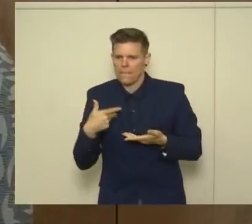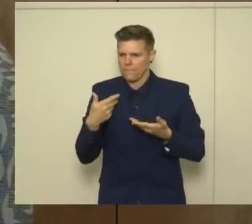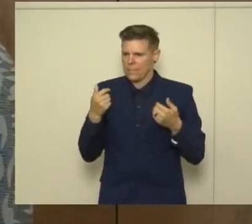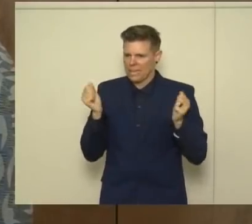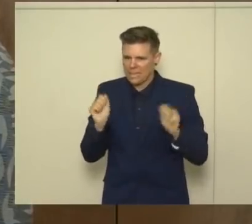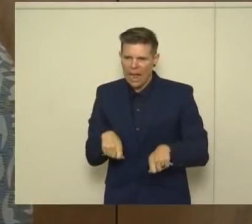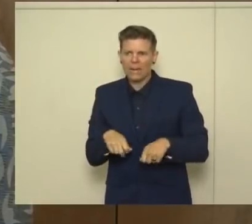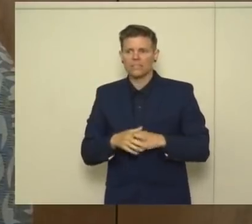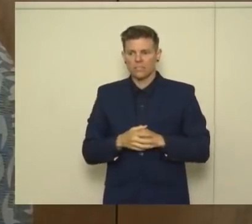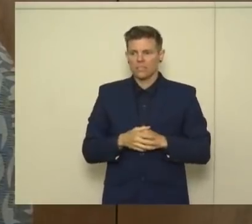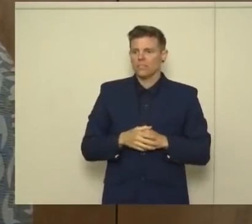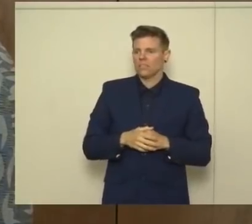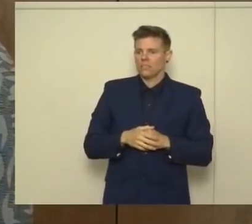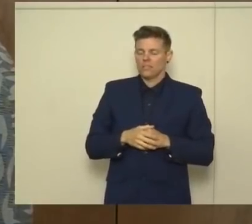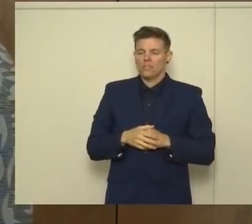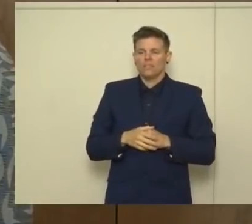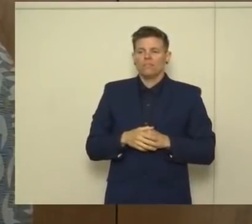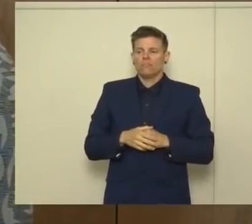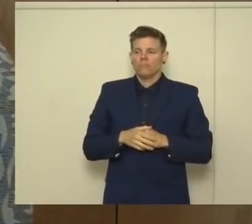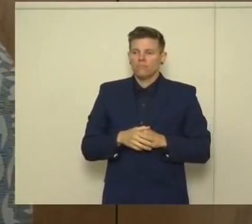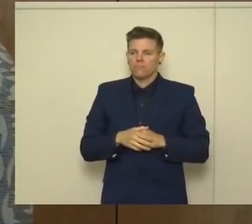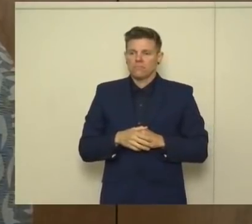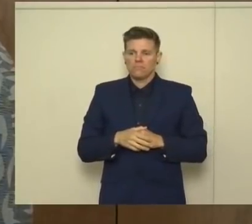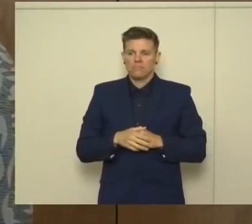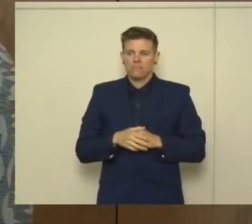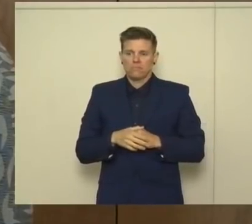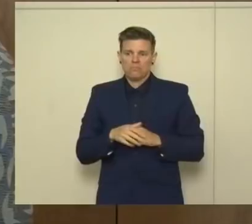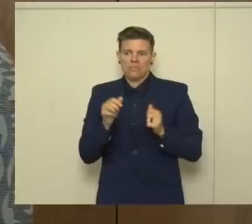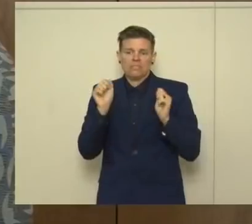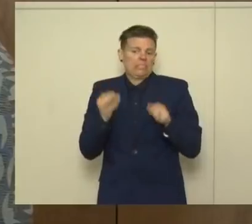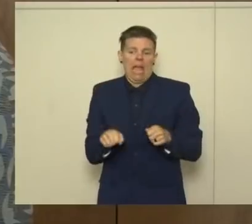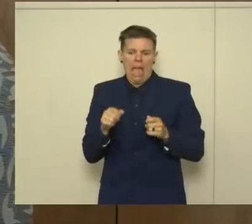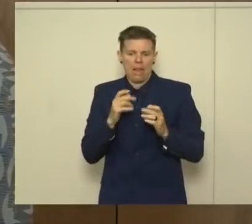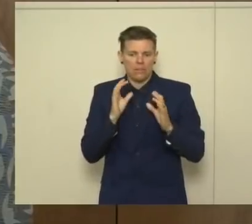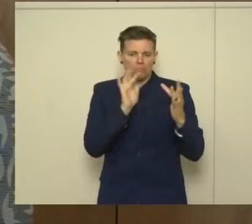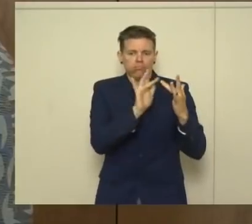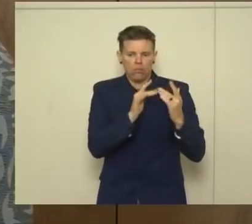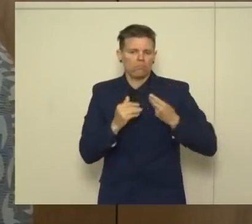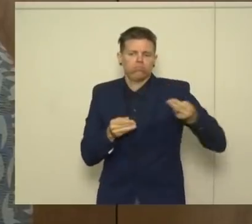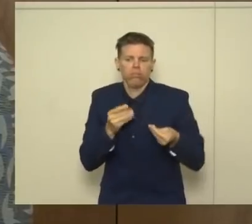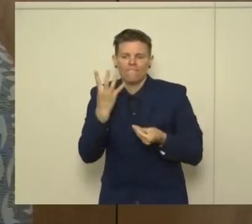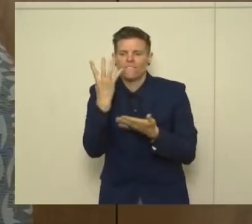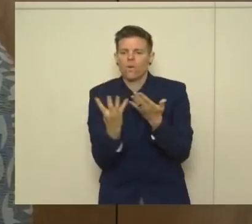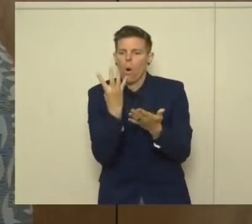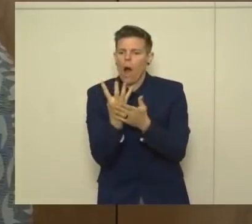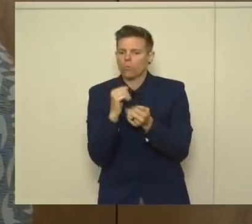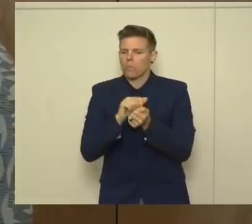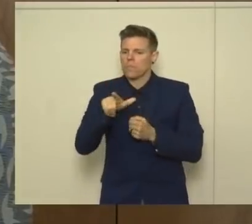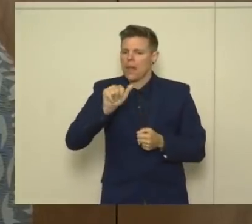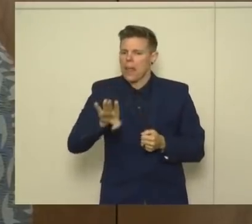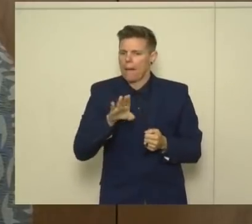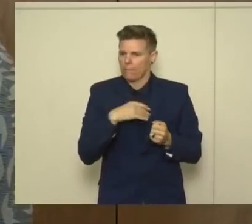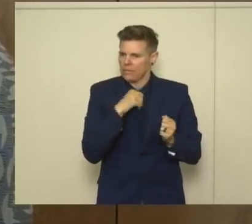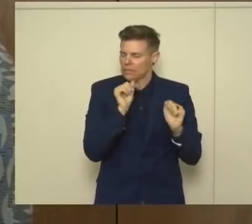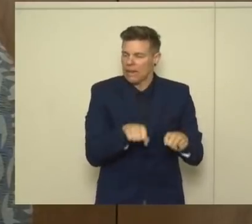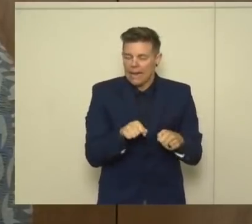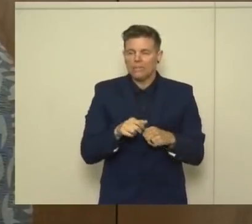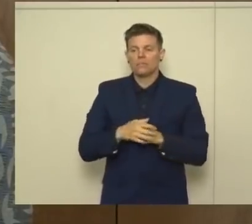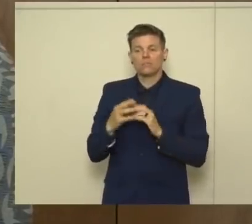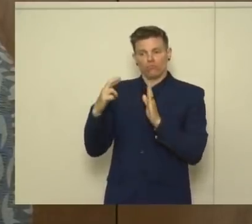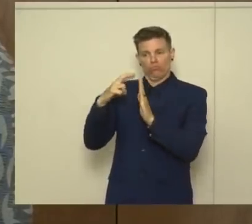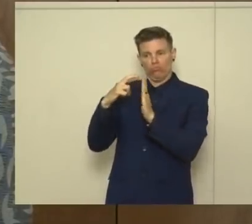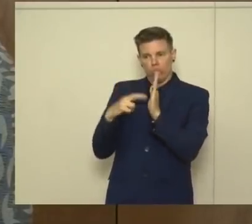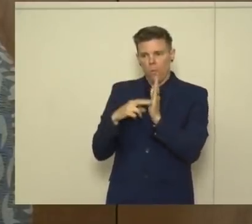circumstances to run tests and tell you in 4 hours. The requirements are 24, no longer than 48. You get